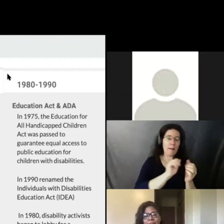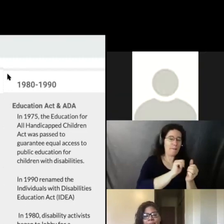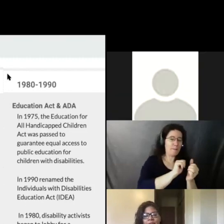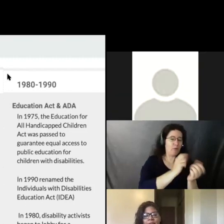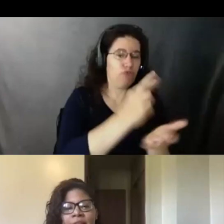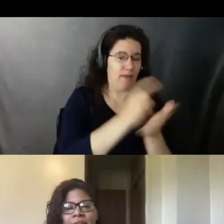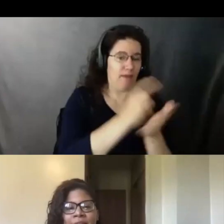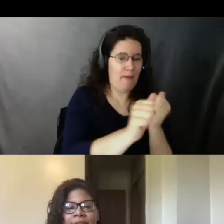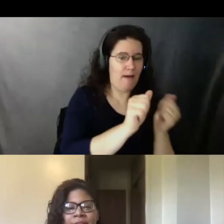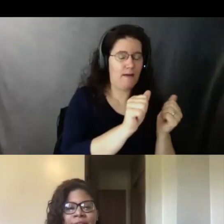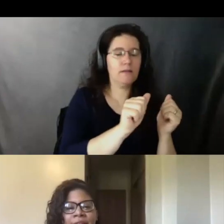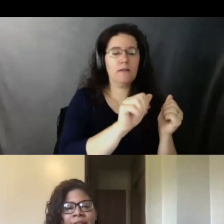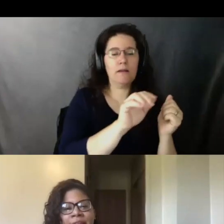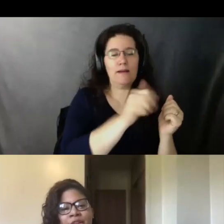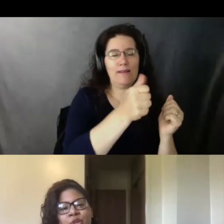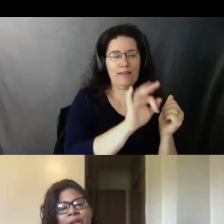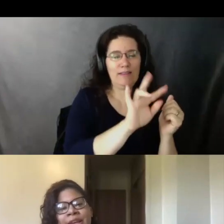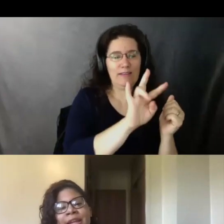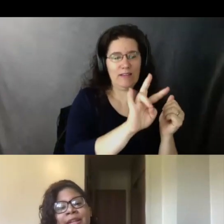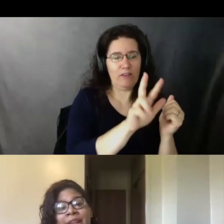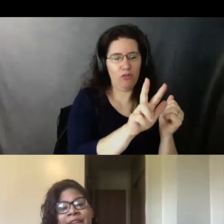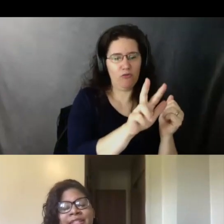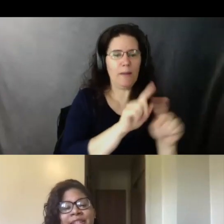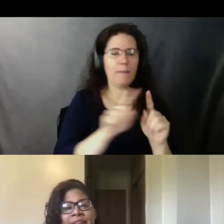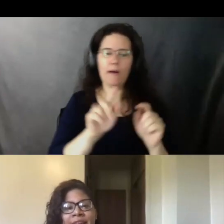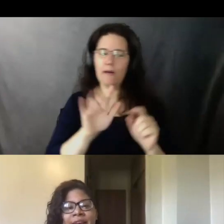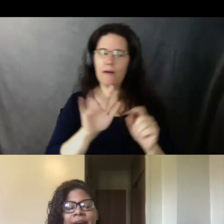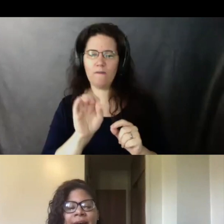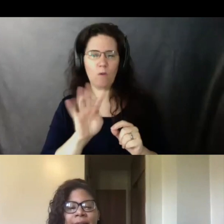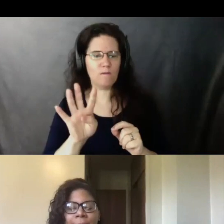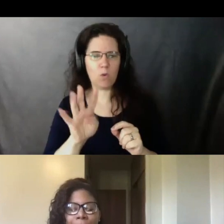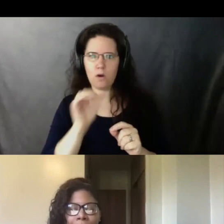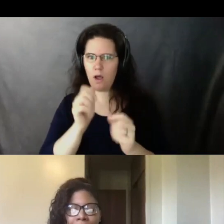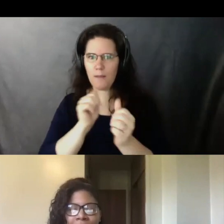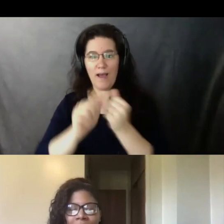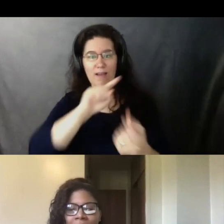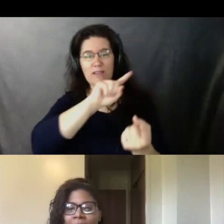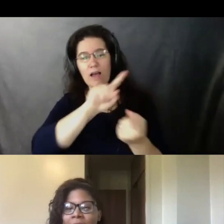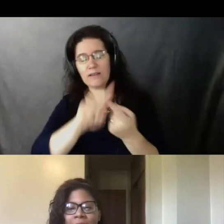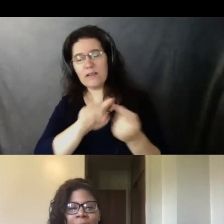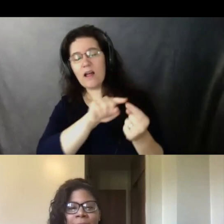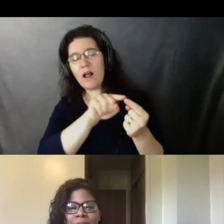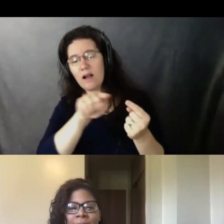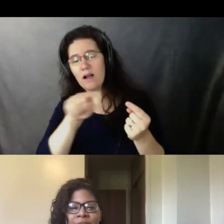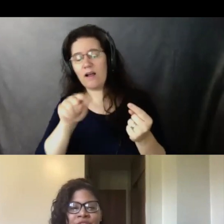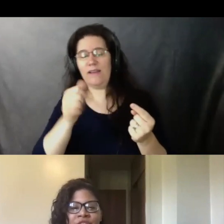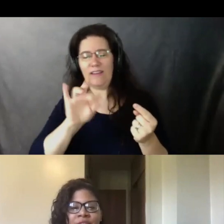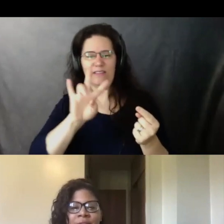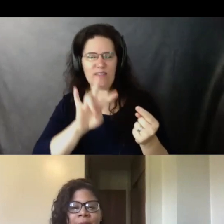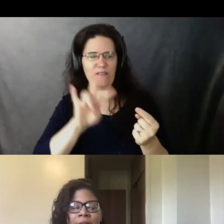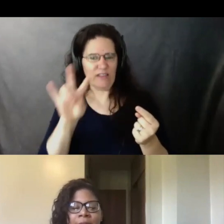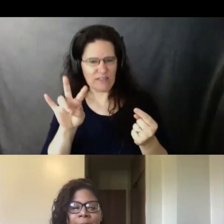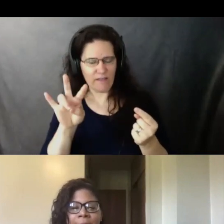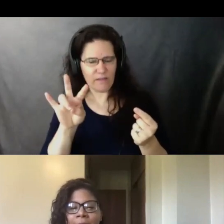1977 after a 28-day sitting. And I'll be able to